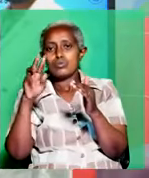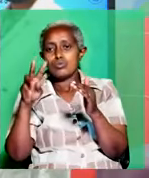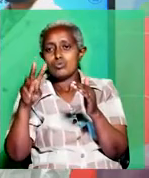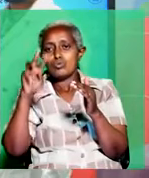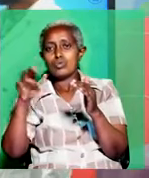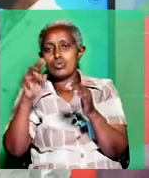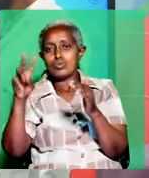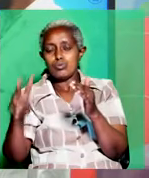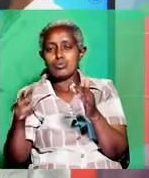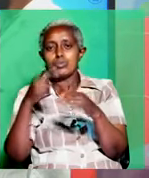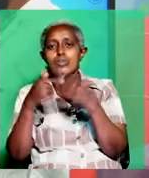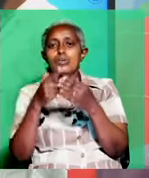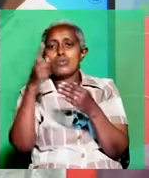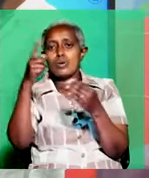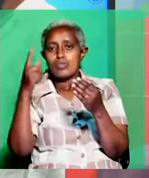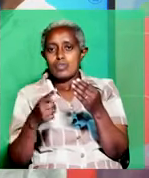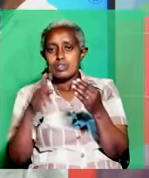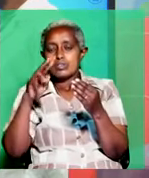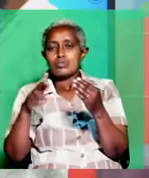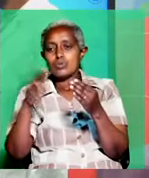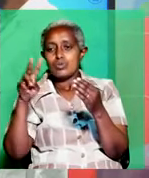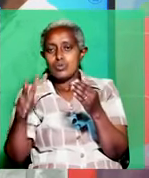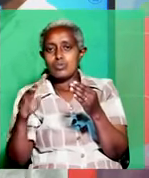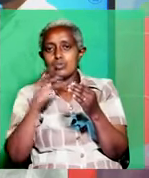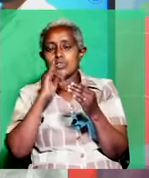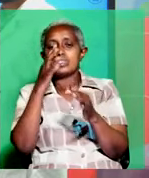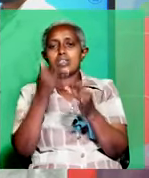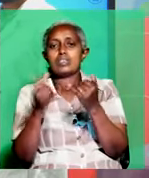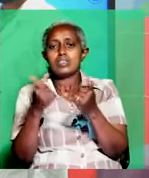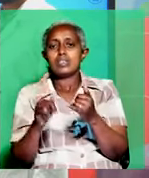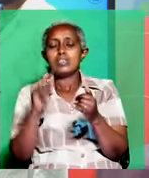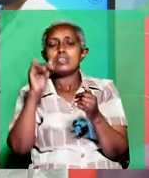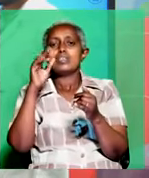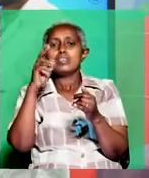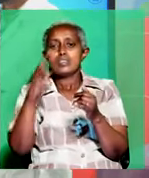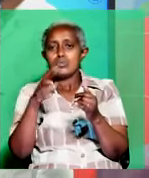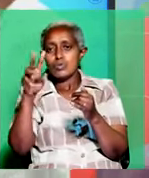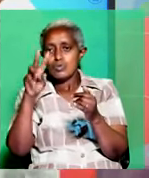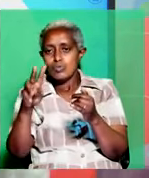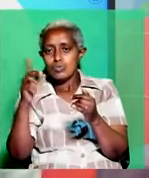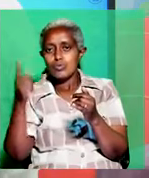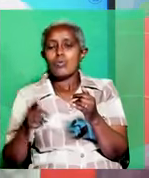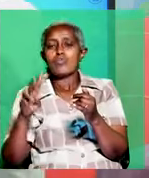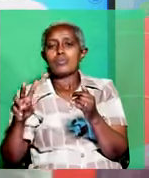over the square root of 2, and rationalizing it, you get the square root of 2 over 2.